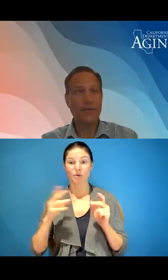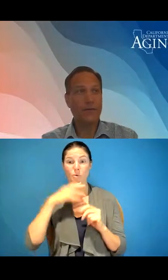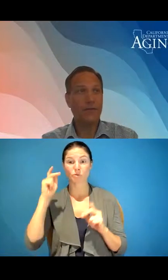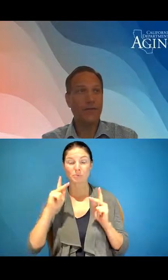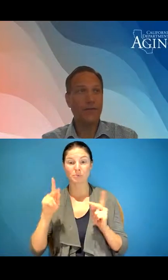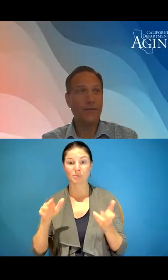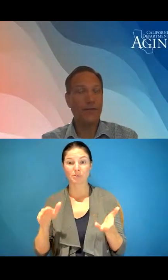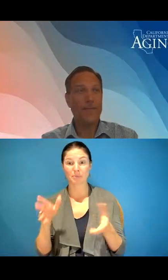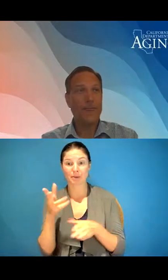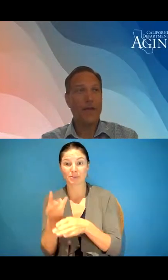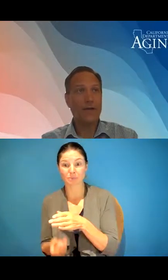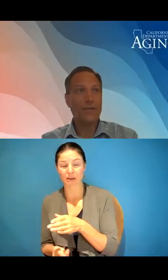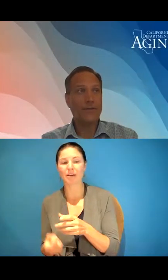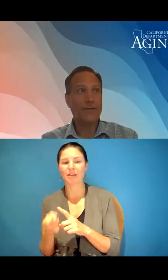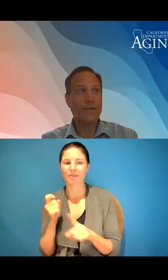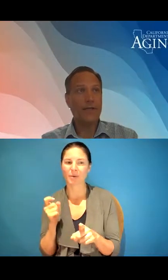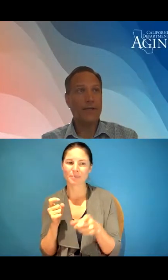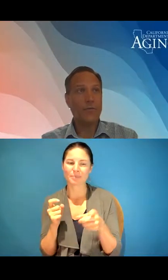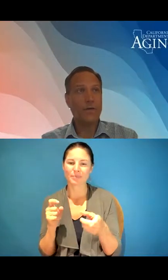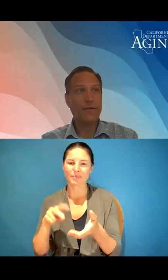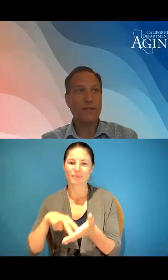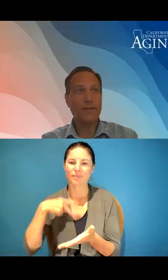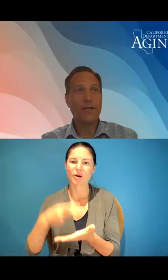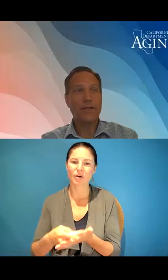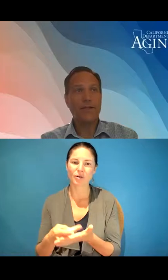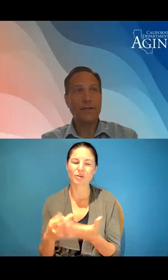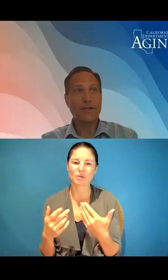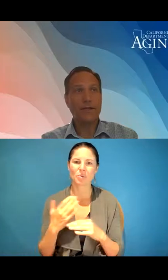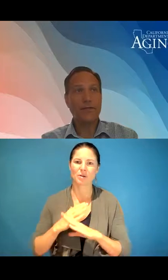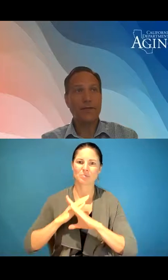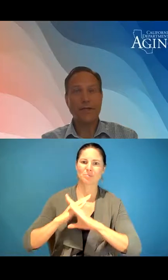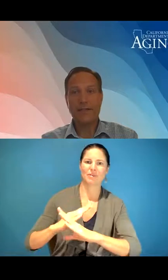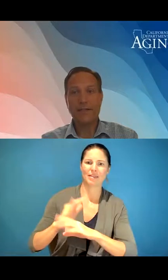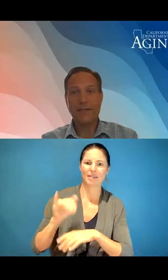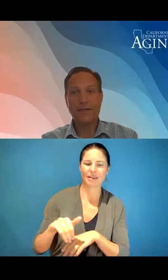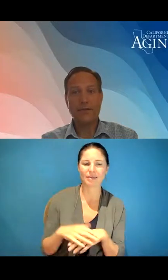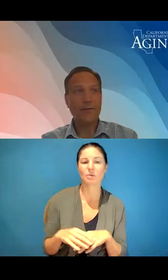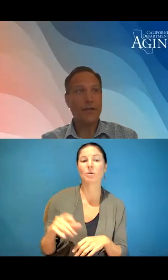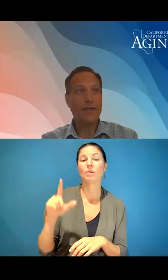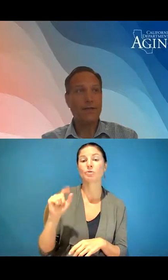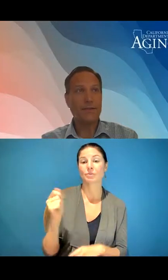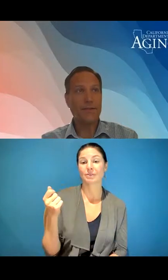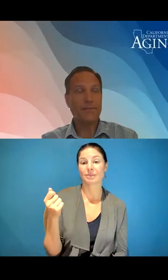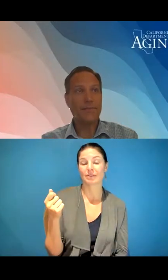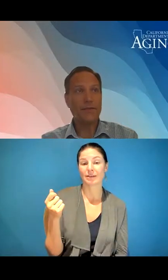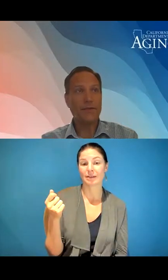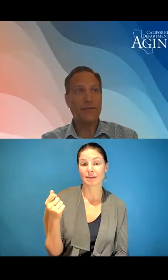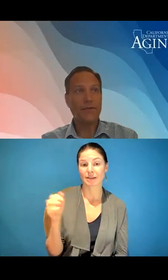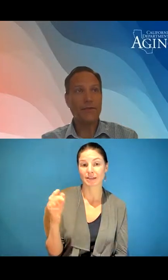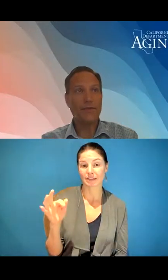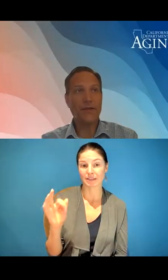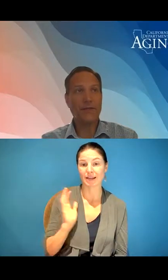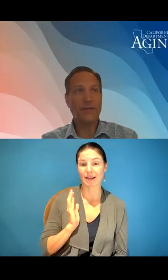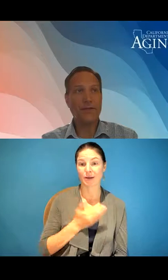and provide those services, we certainly want to do. So beginning in 2019, our AAAs